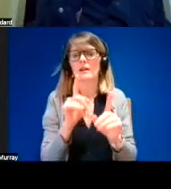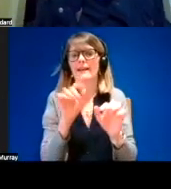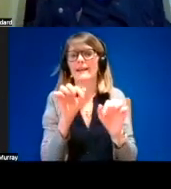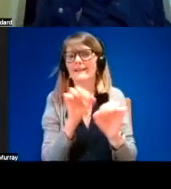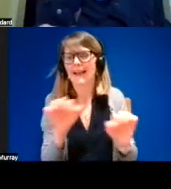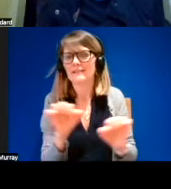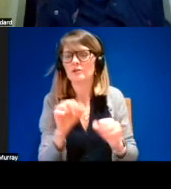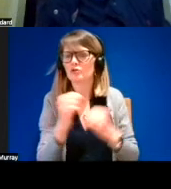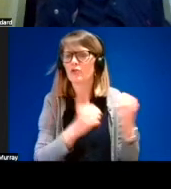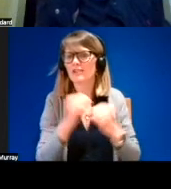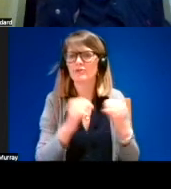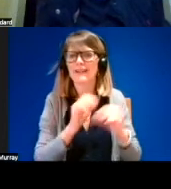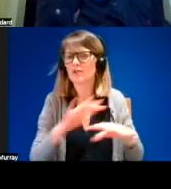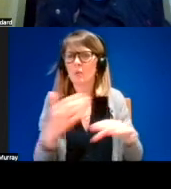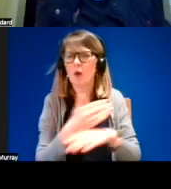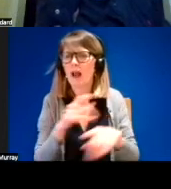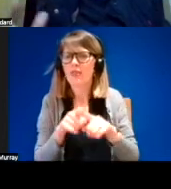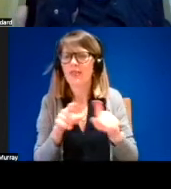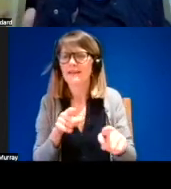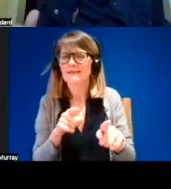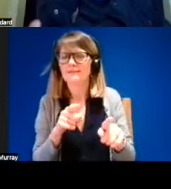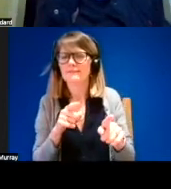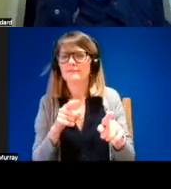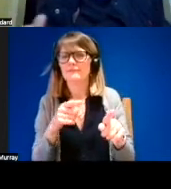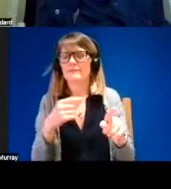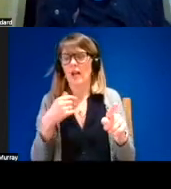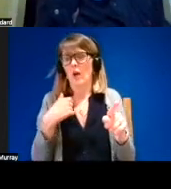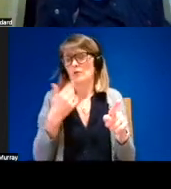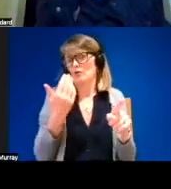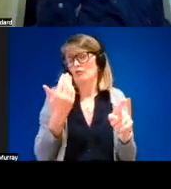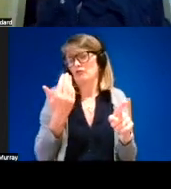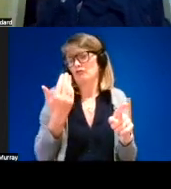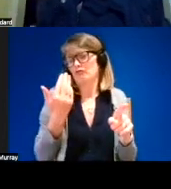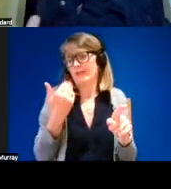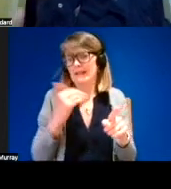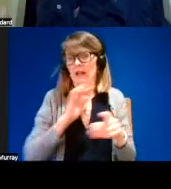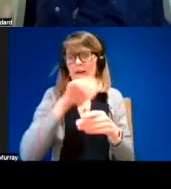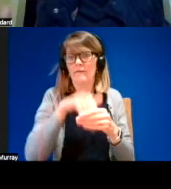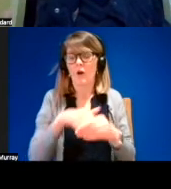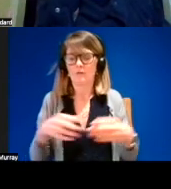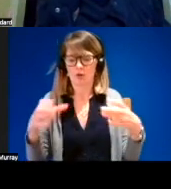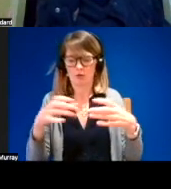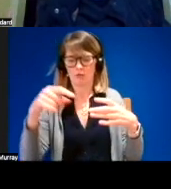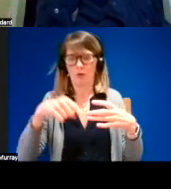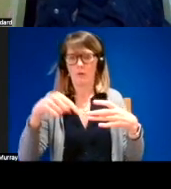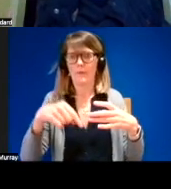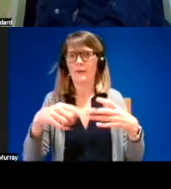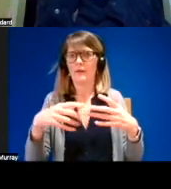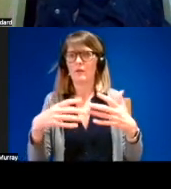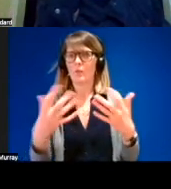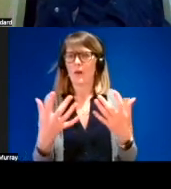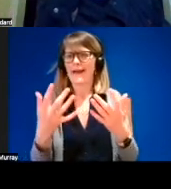structurally, it doesn't work like that. I was recently part of a group where some correspondence was referred to